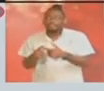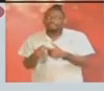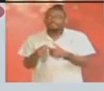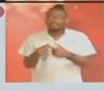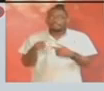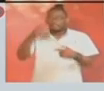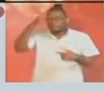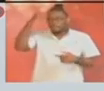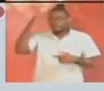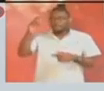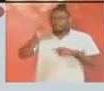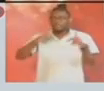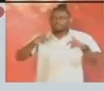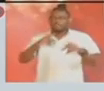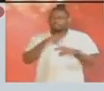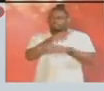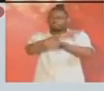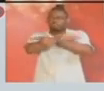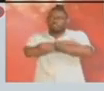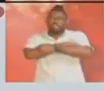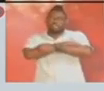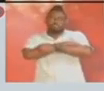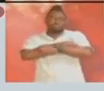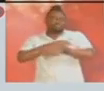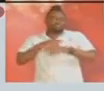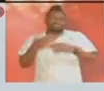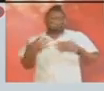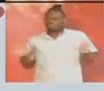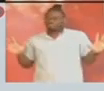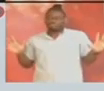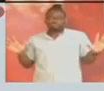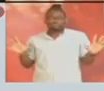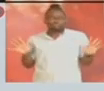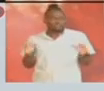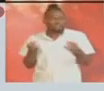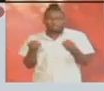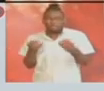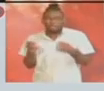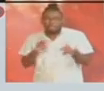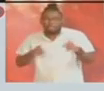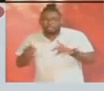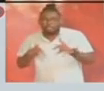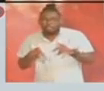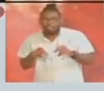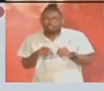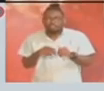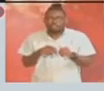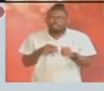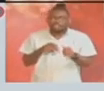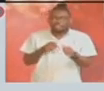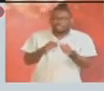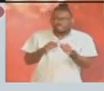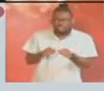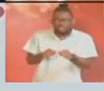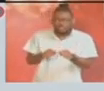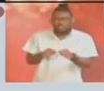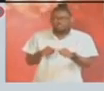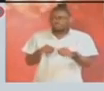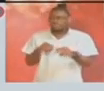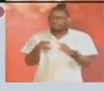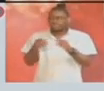guards down collectively, many people still kept their guards up, but some of us put our guards